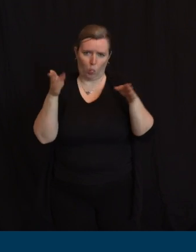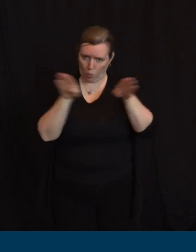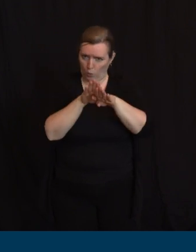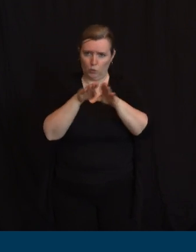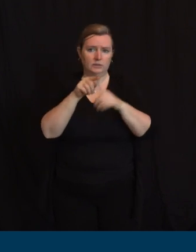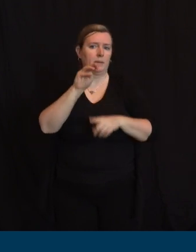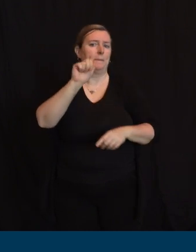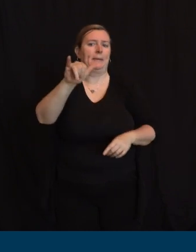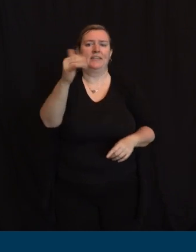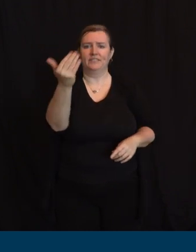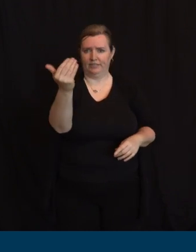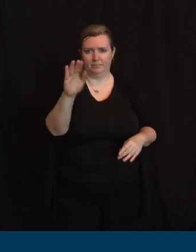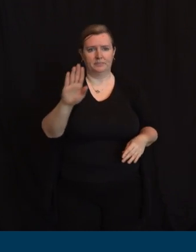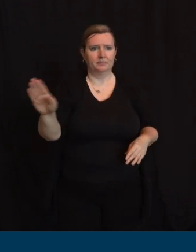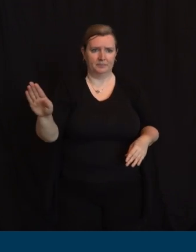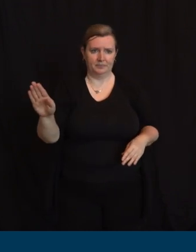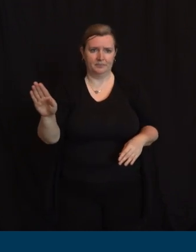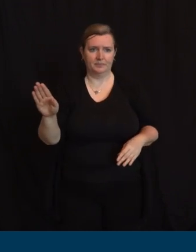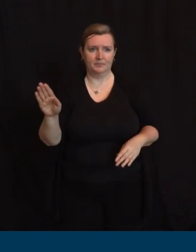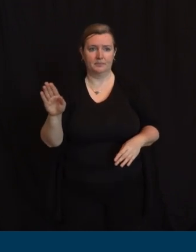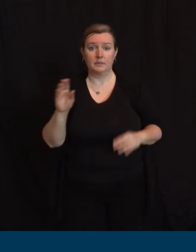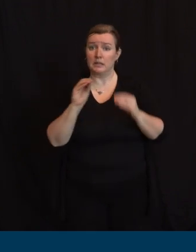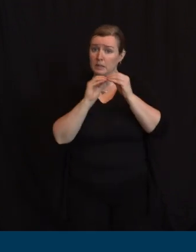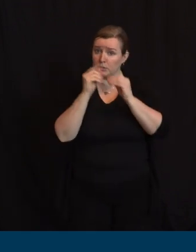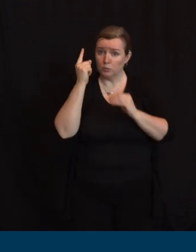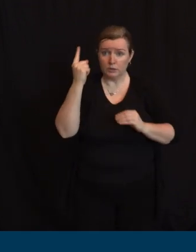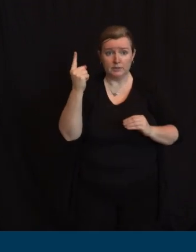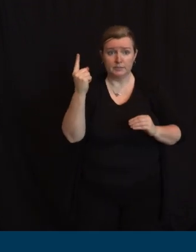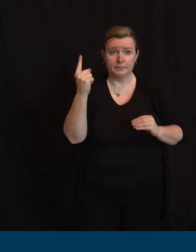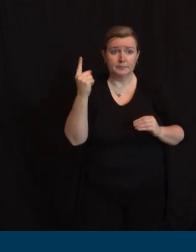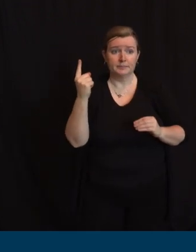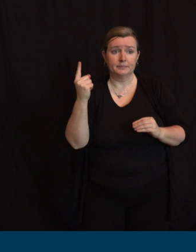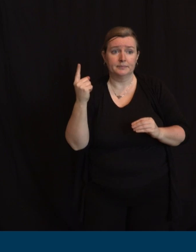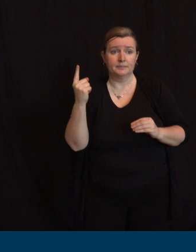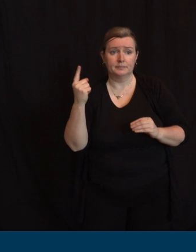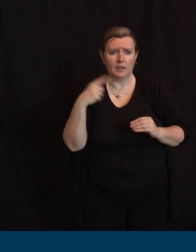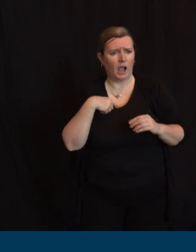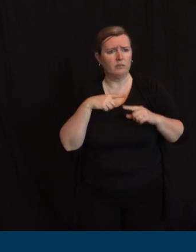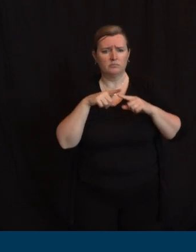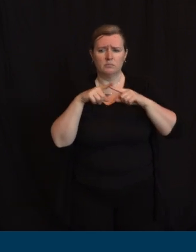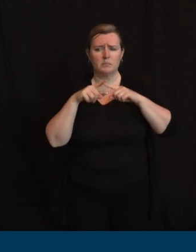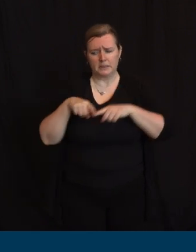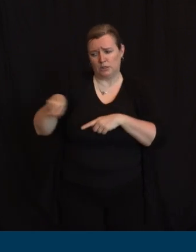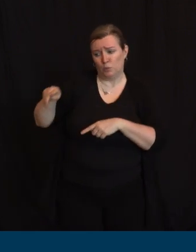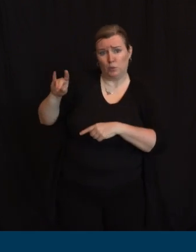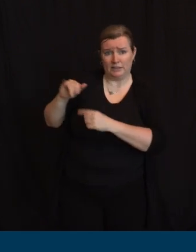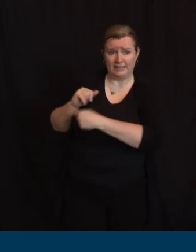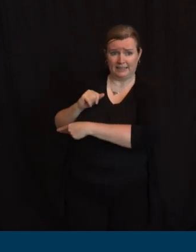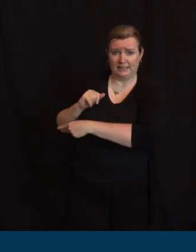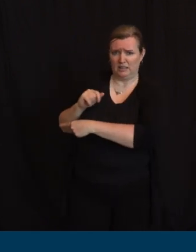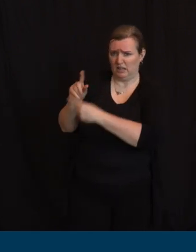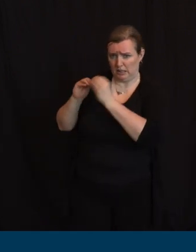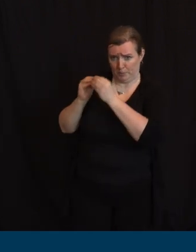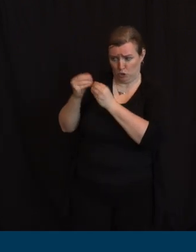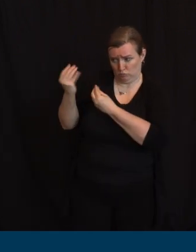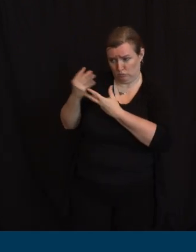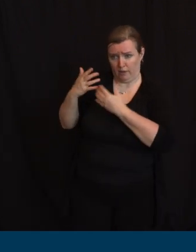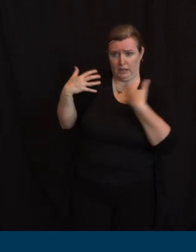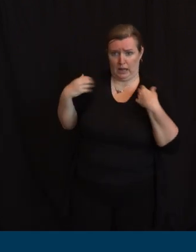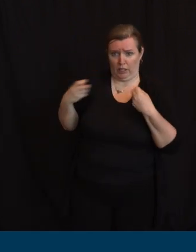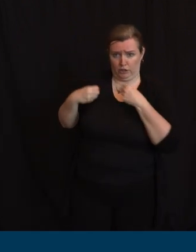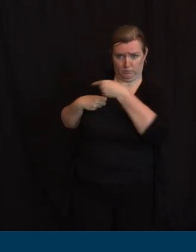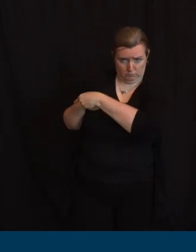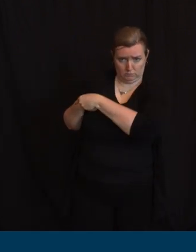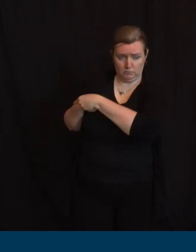foremost, input from the woman to my right and the guy to her right in terms of the health inputs and the data related to health,